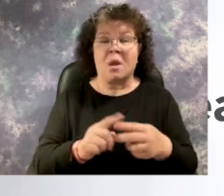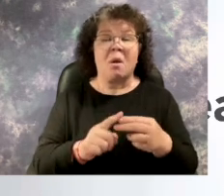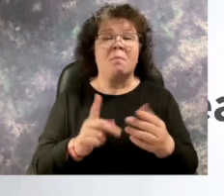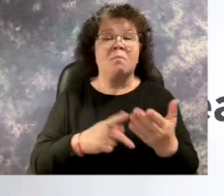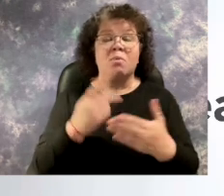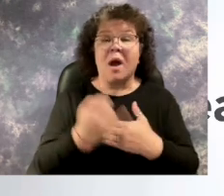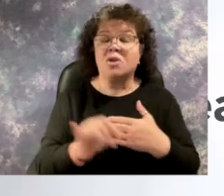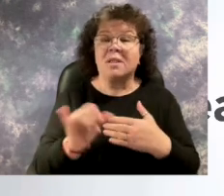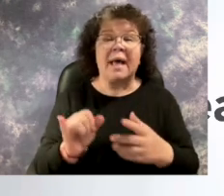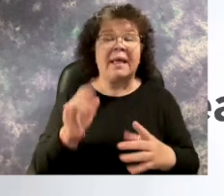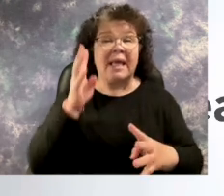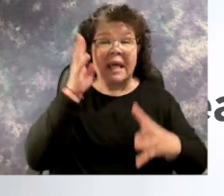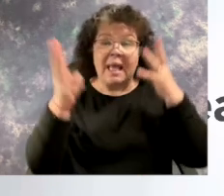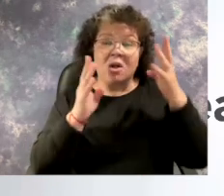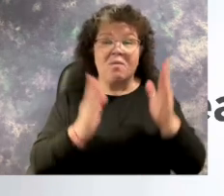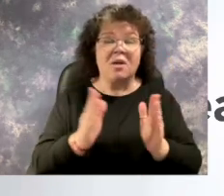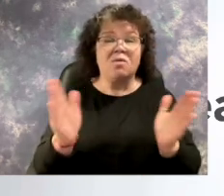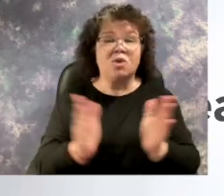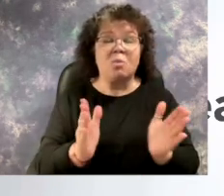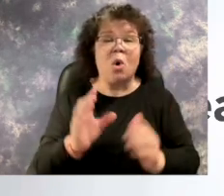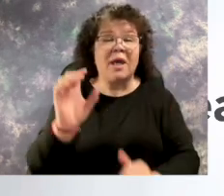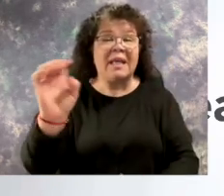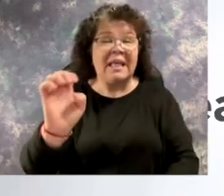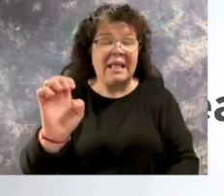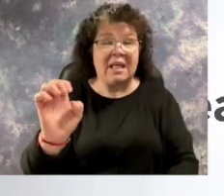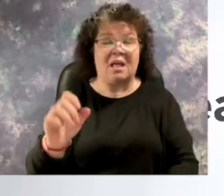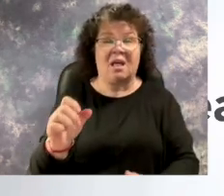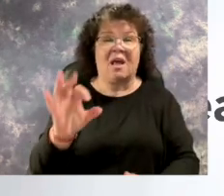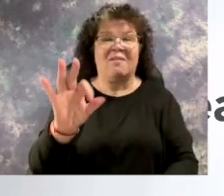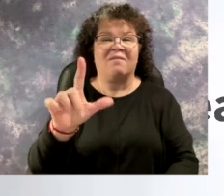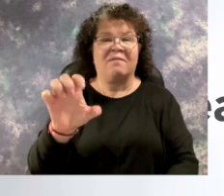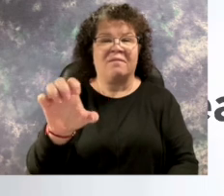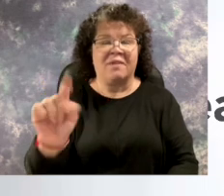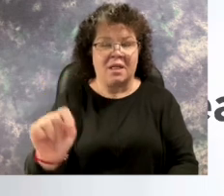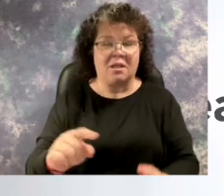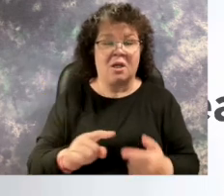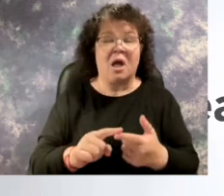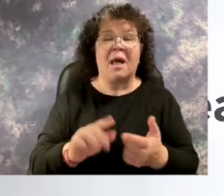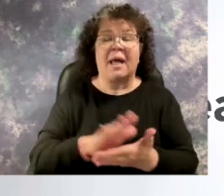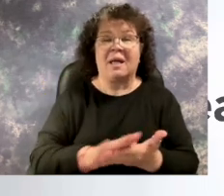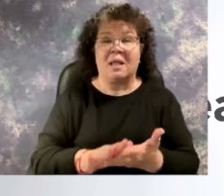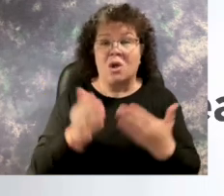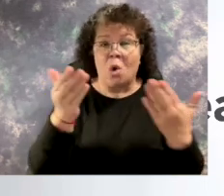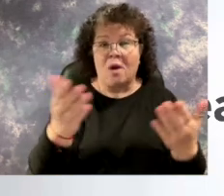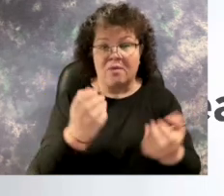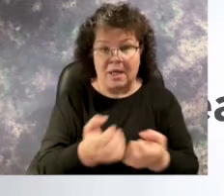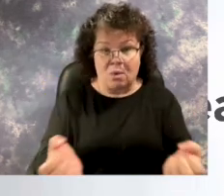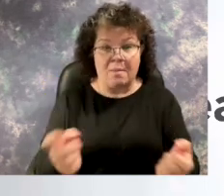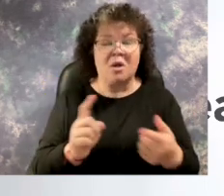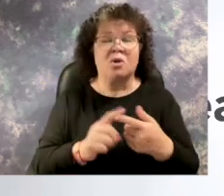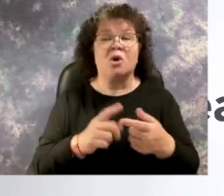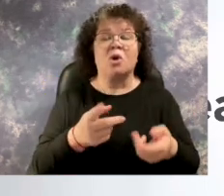like innovative small e-fleets, clean off-road equipment, and the zero-emission truck